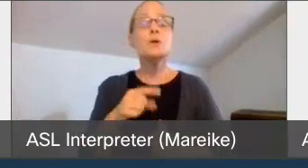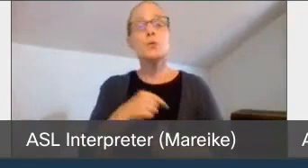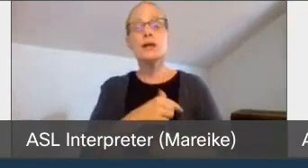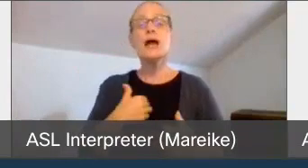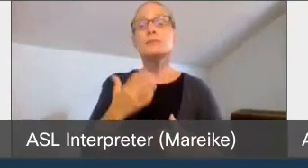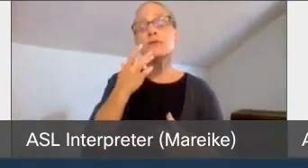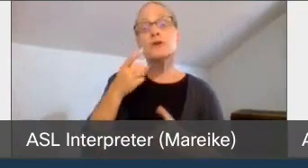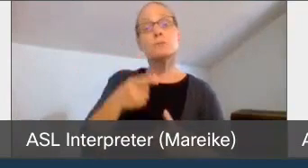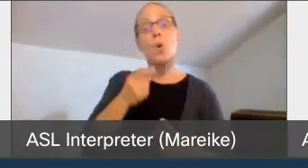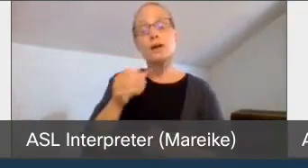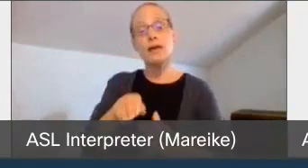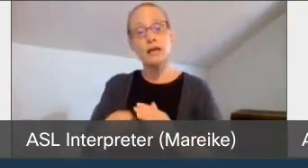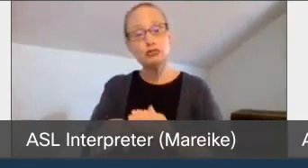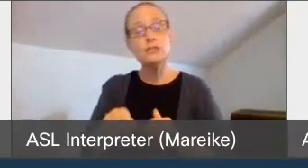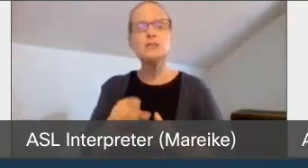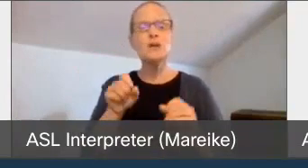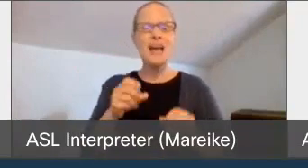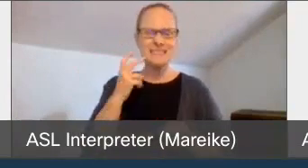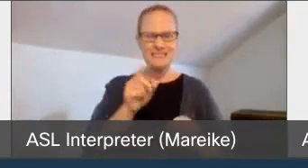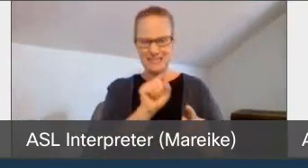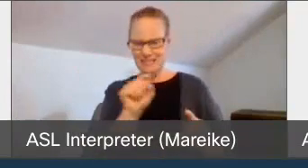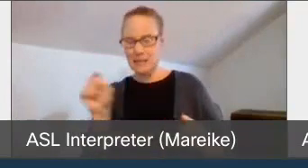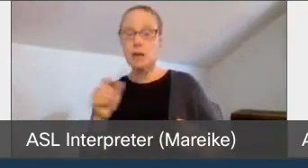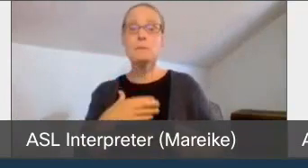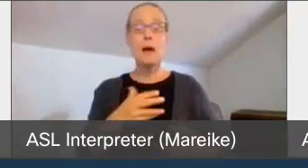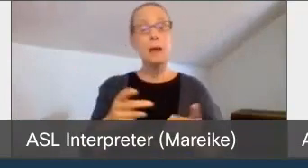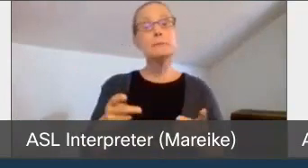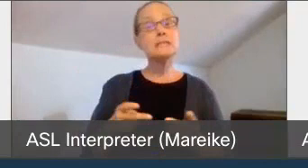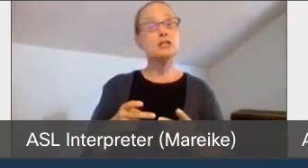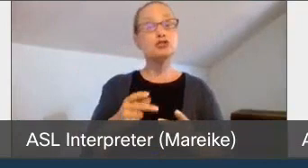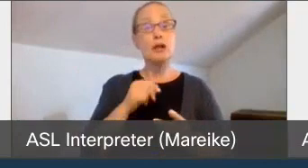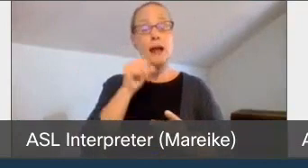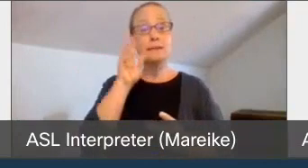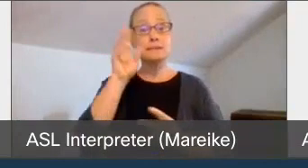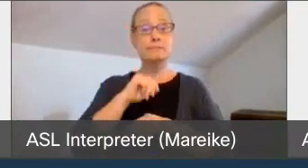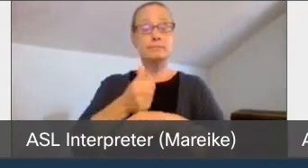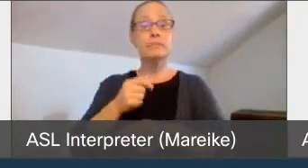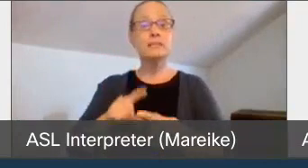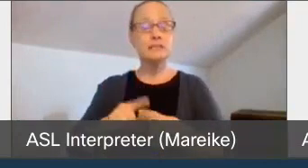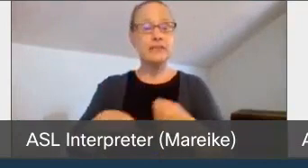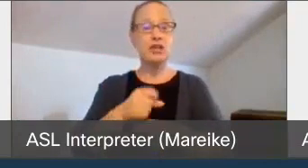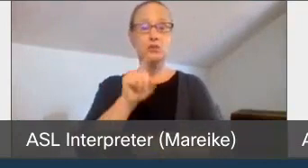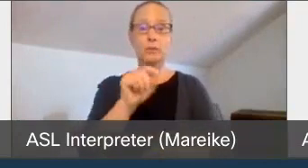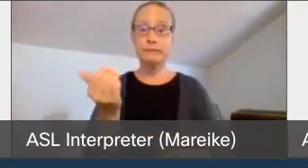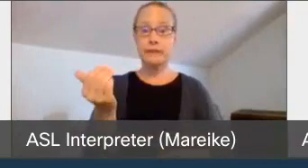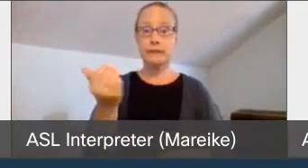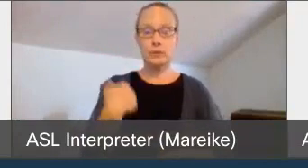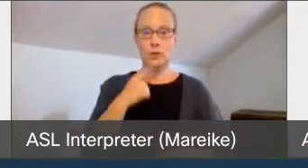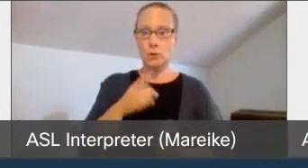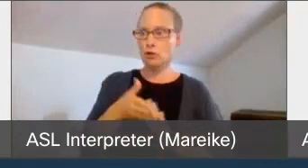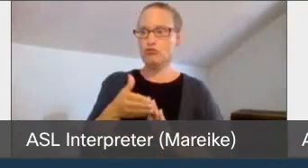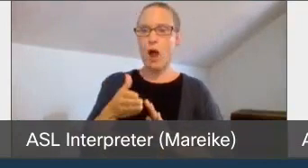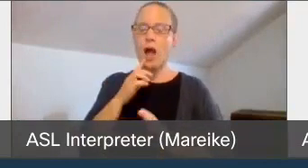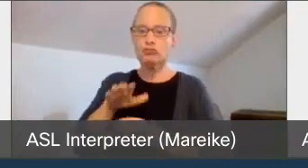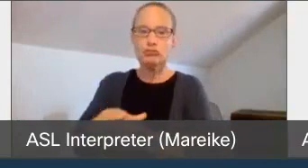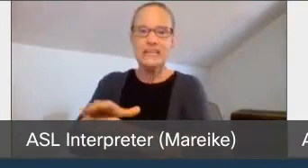entries. So you can see that my position actually didn't come into being until 2015. So we were run regionally.